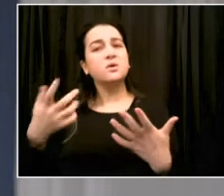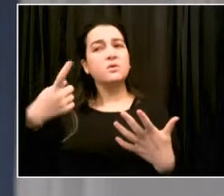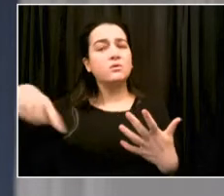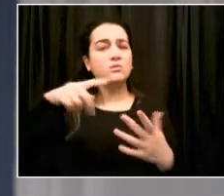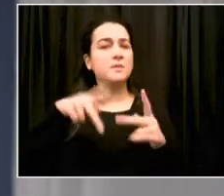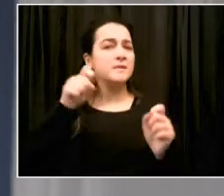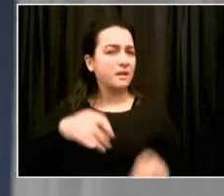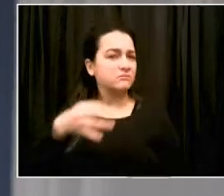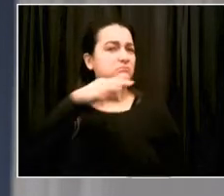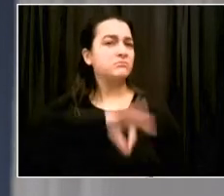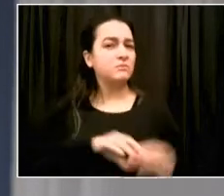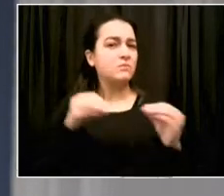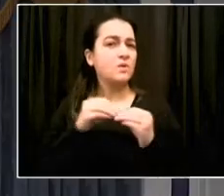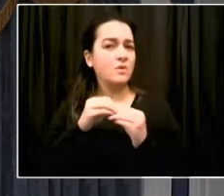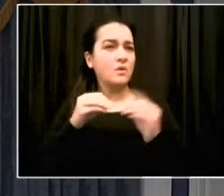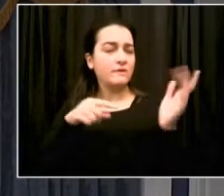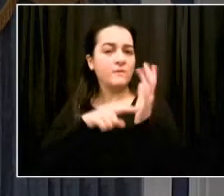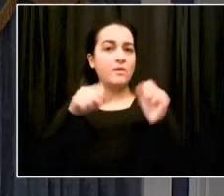been done.